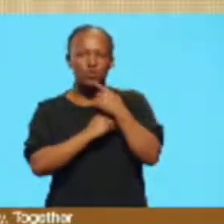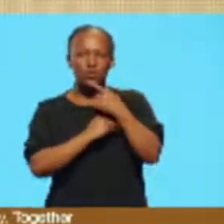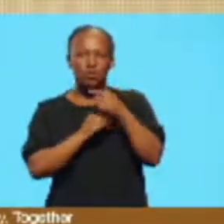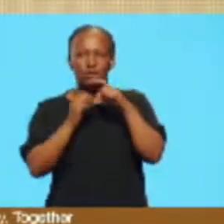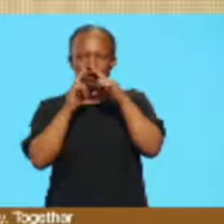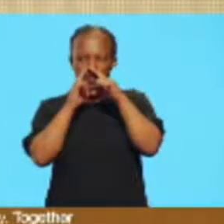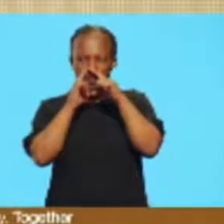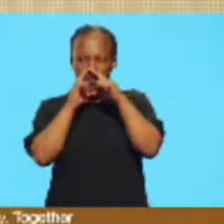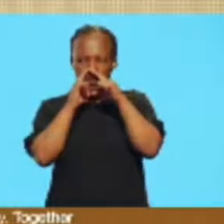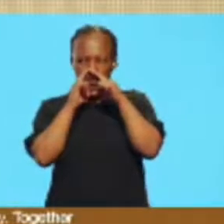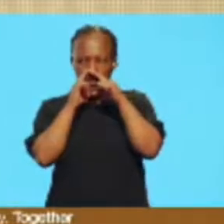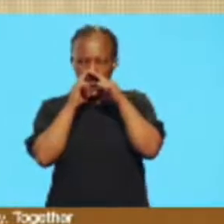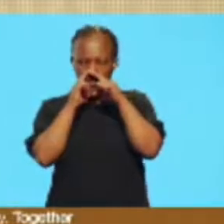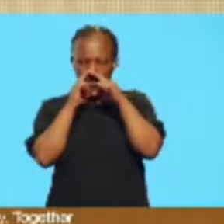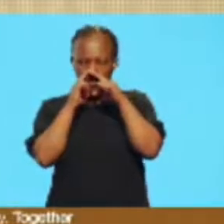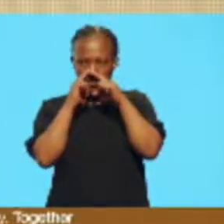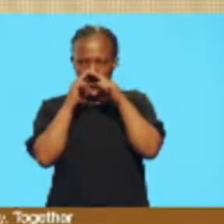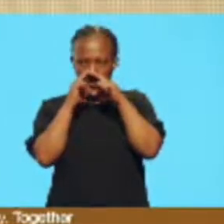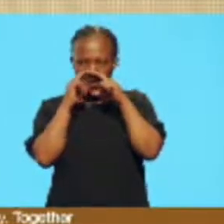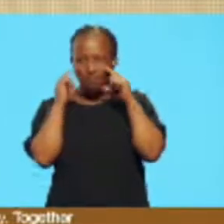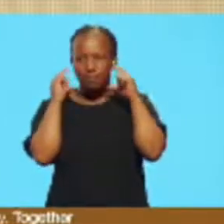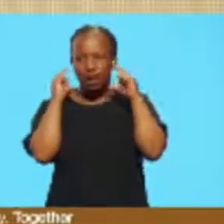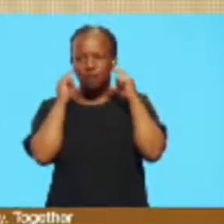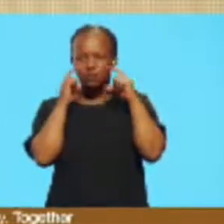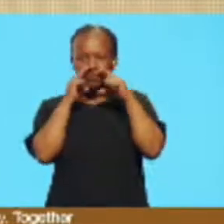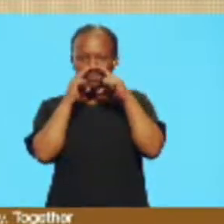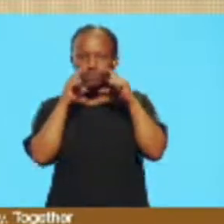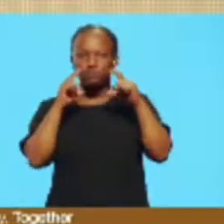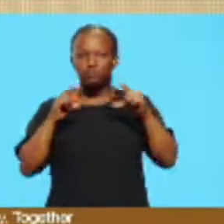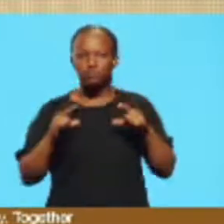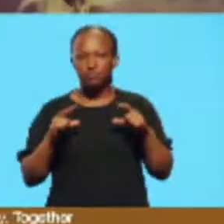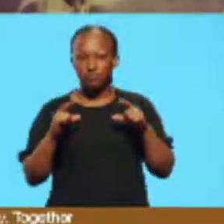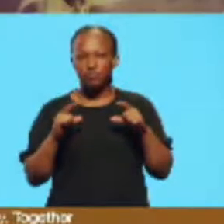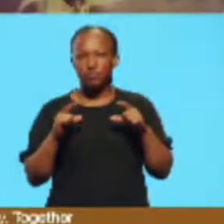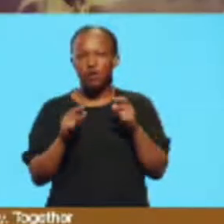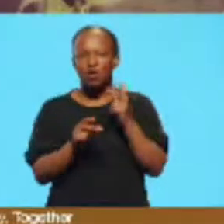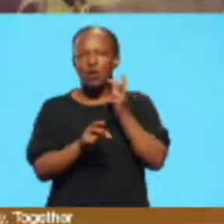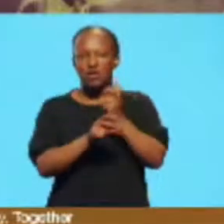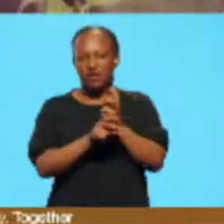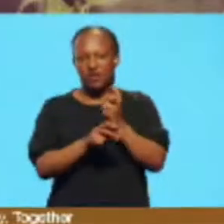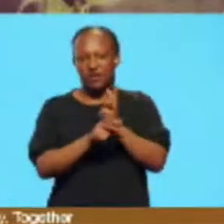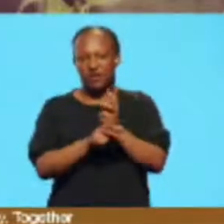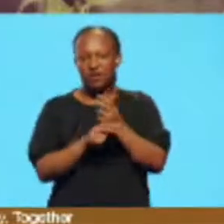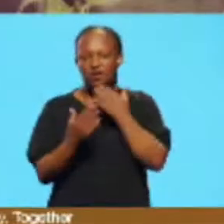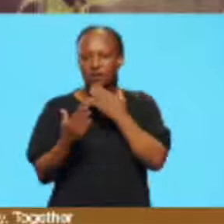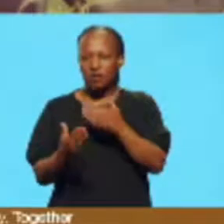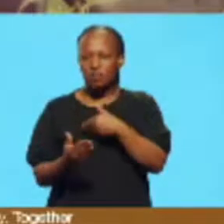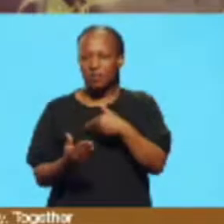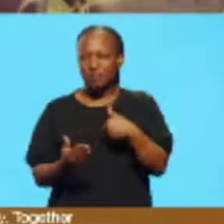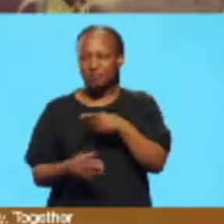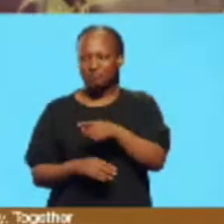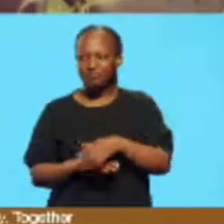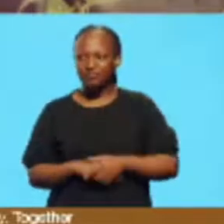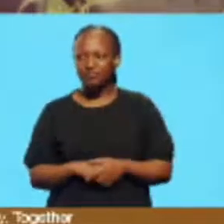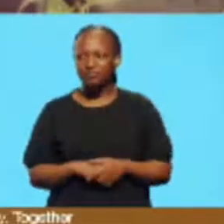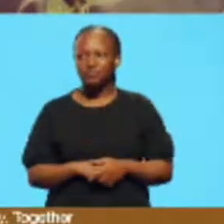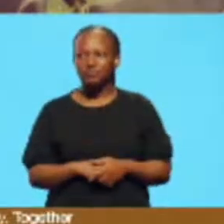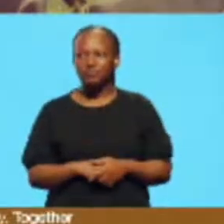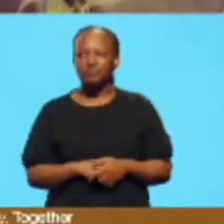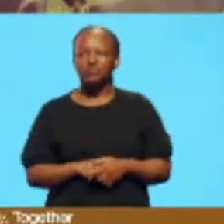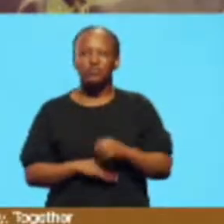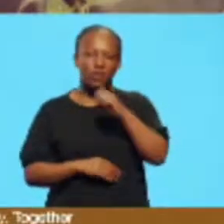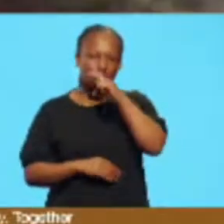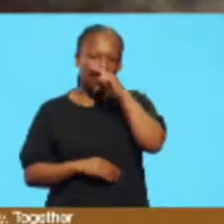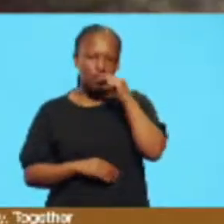mic because the audio becomes difficult if you have it and try to talk. Thank you, ma'am. My name